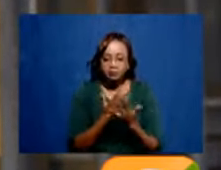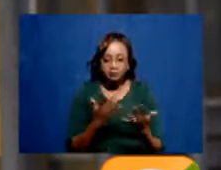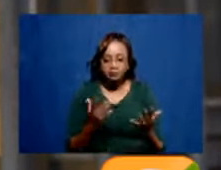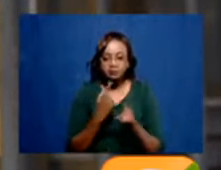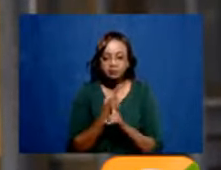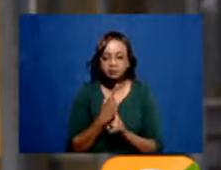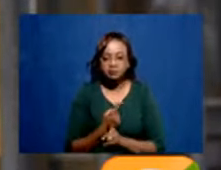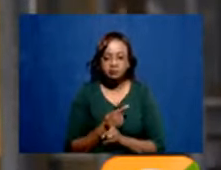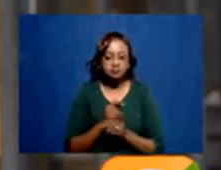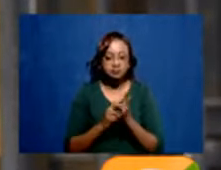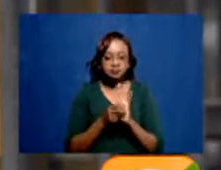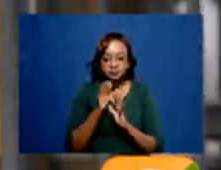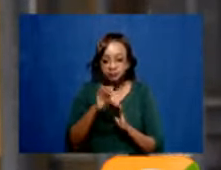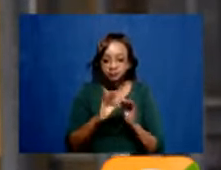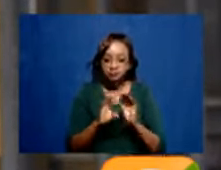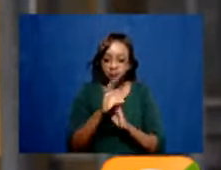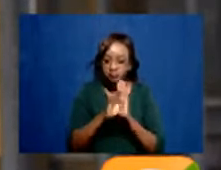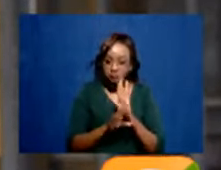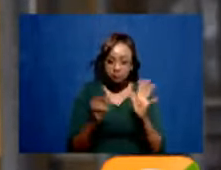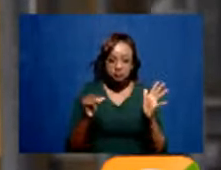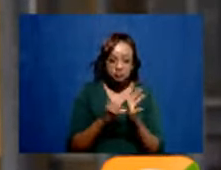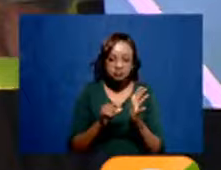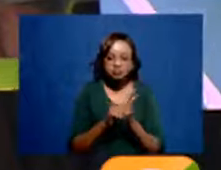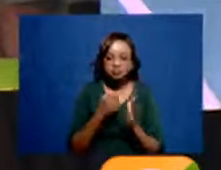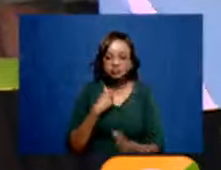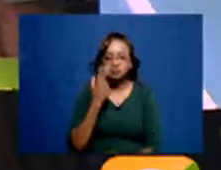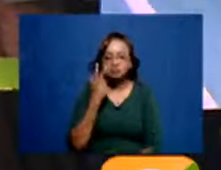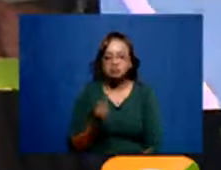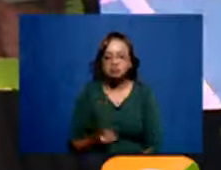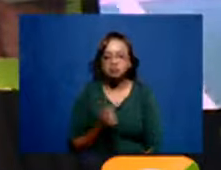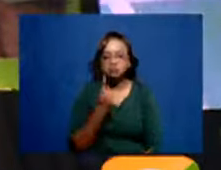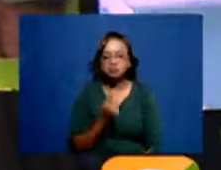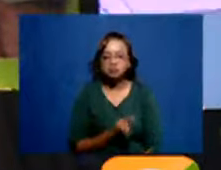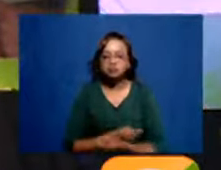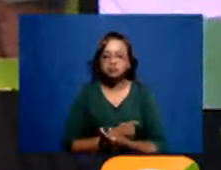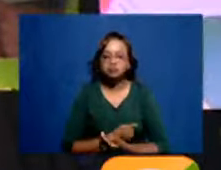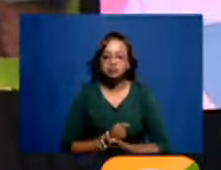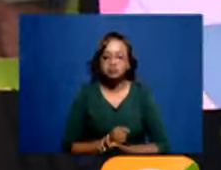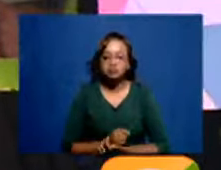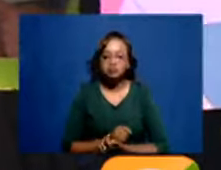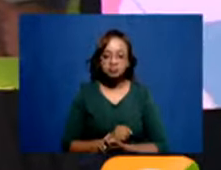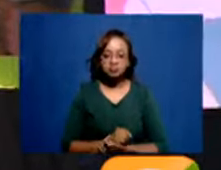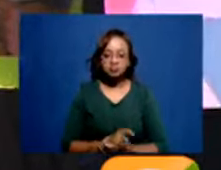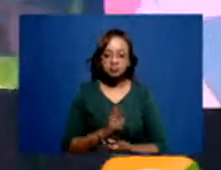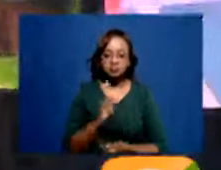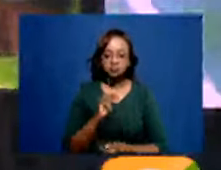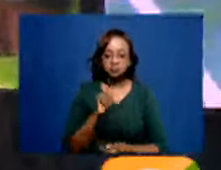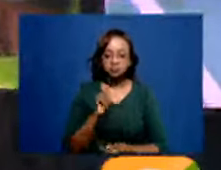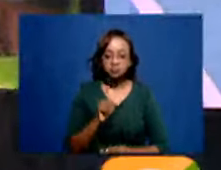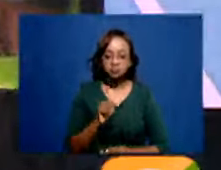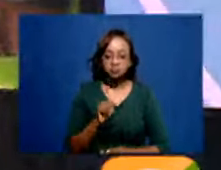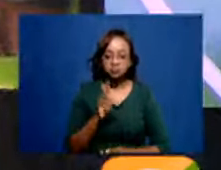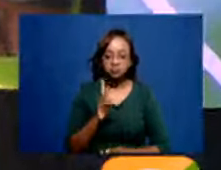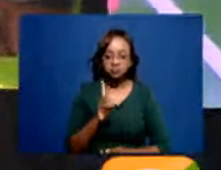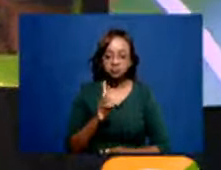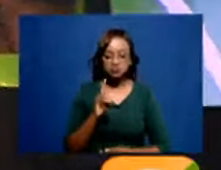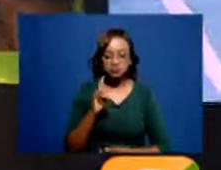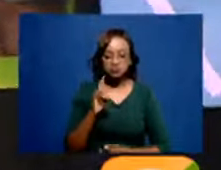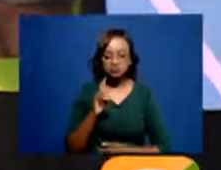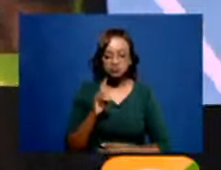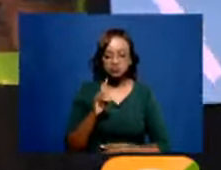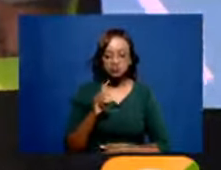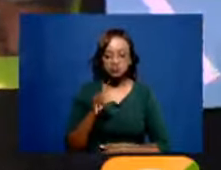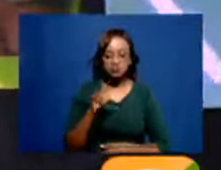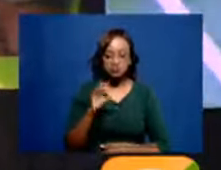the immediate constitutional crisis that I foresee. The National Dialogue Committee report had laid down a framework on the recruitment